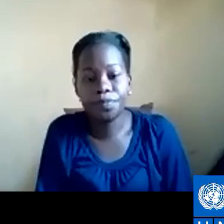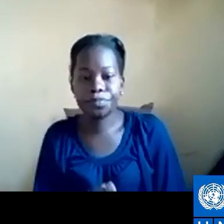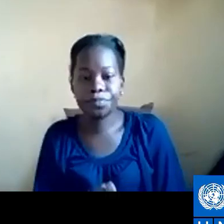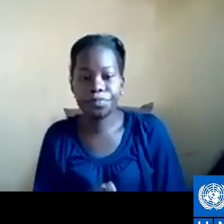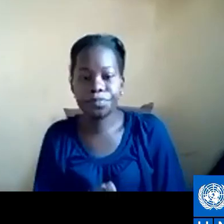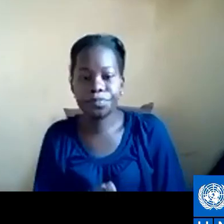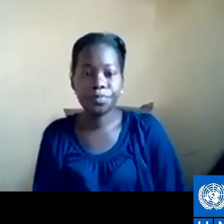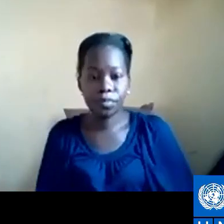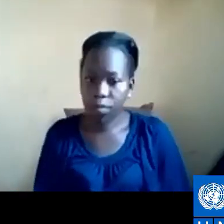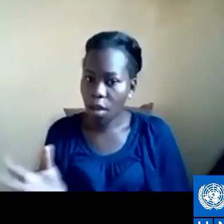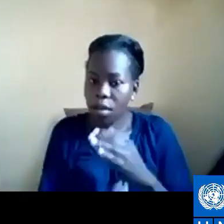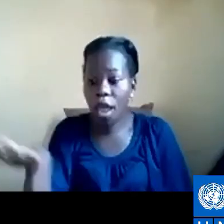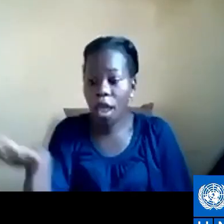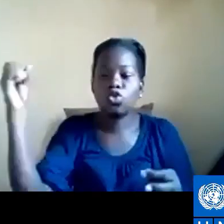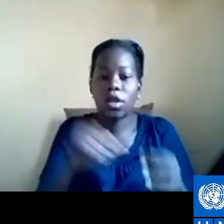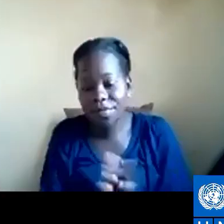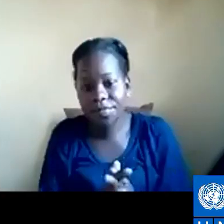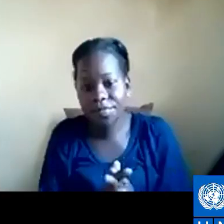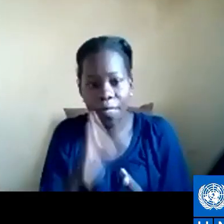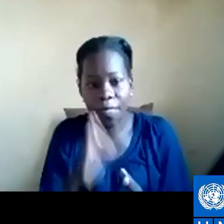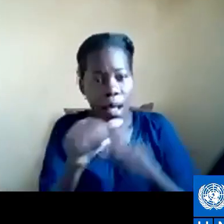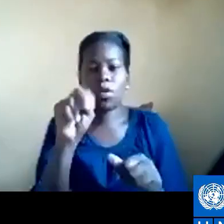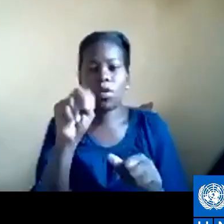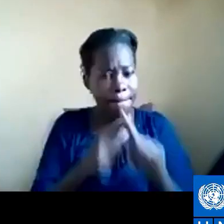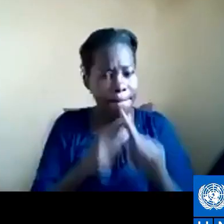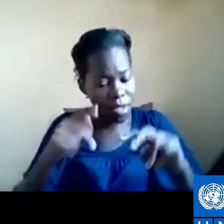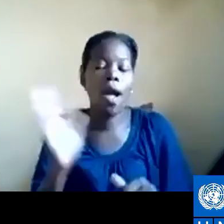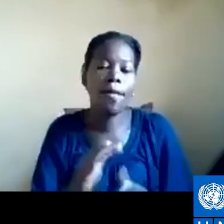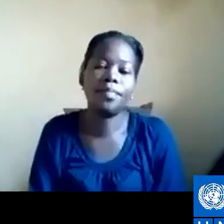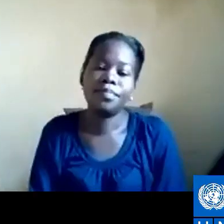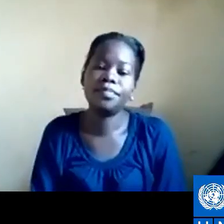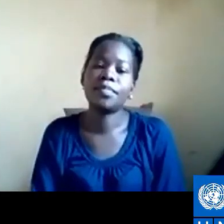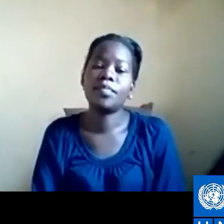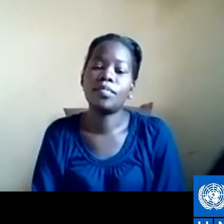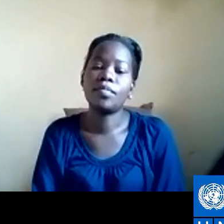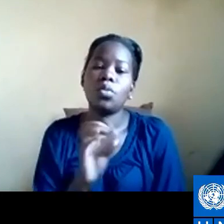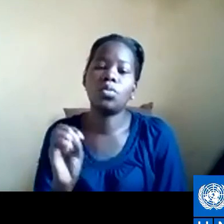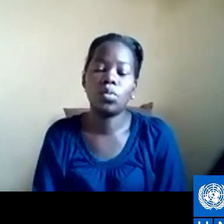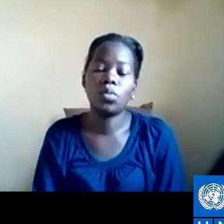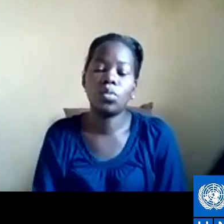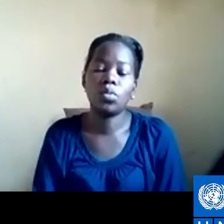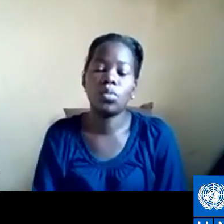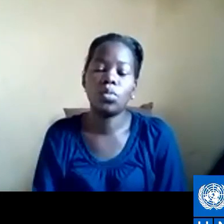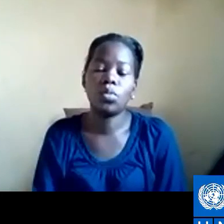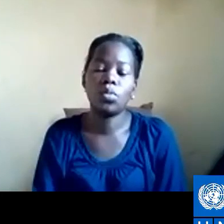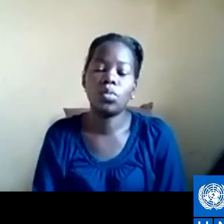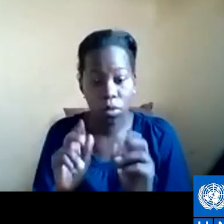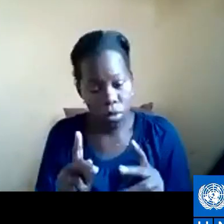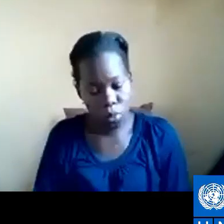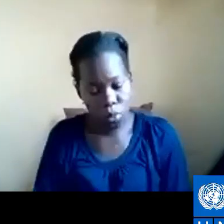Maybe do you want to respond to that? Bana, someone is asking whether whether there's been any support